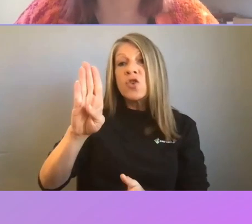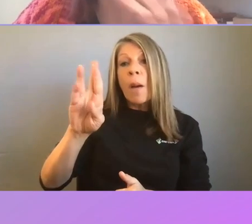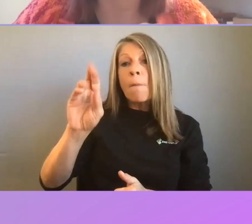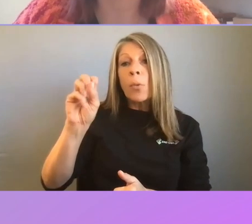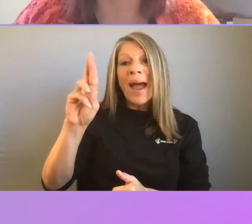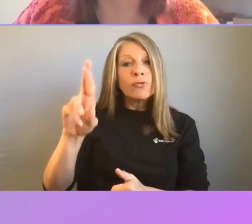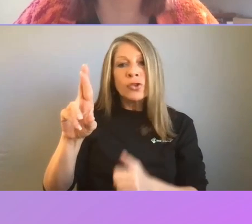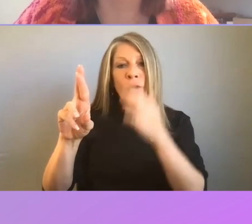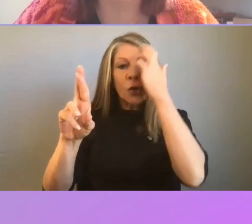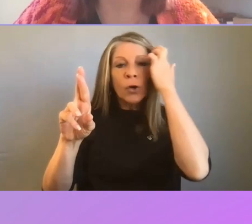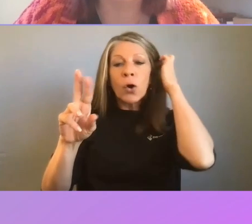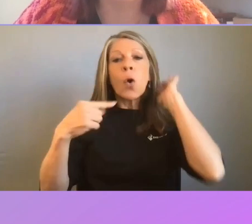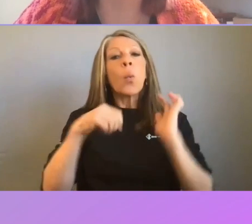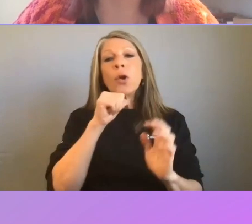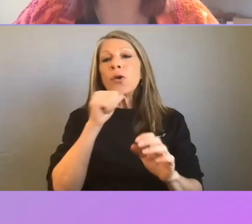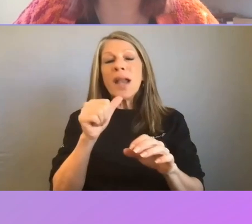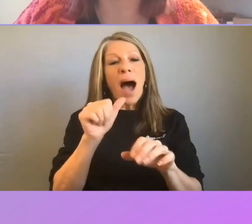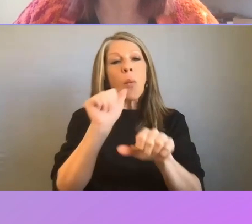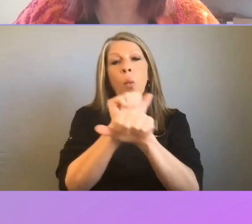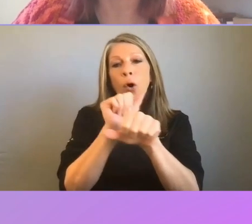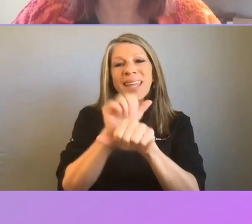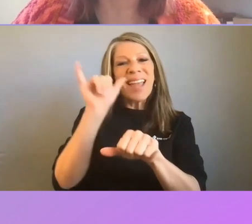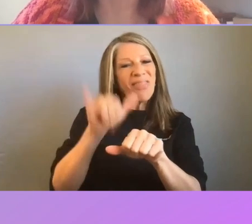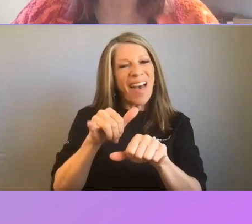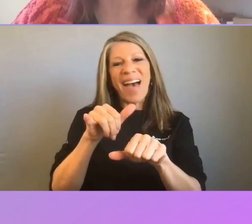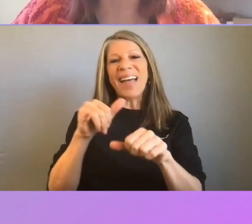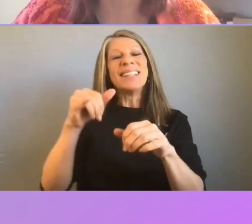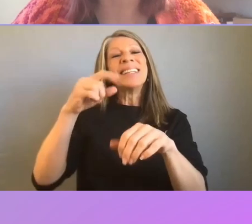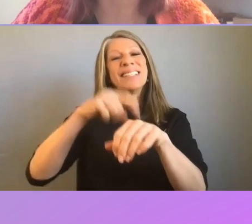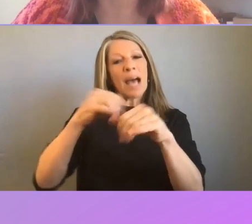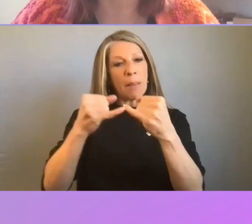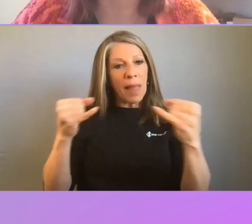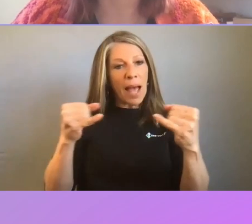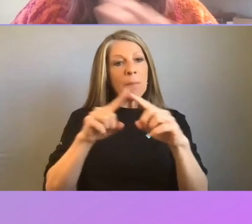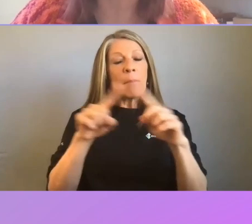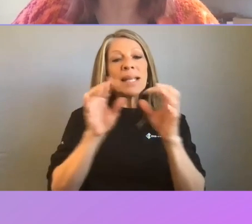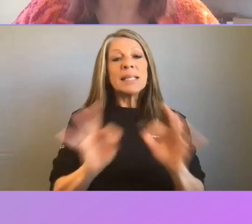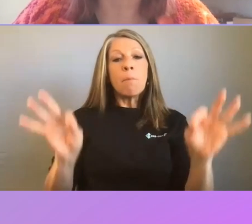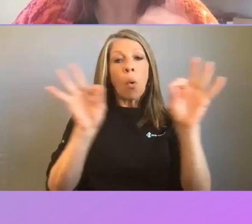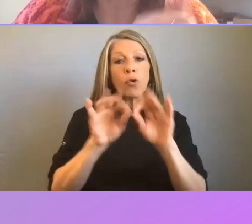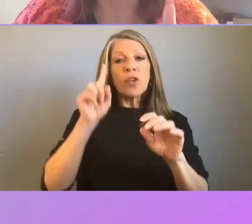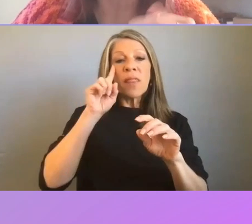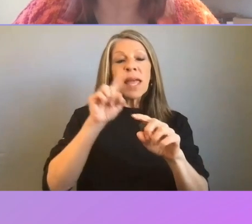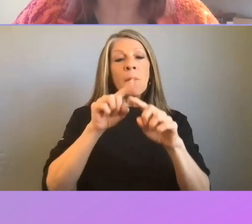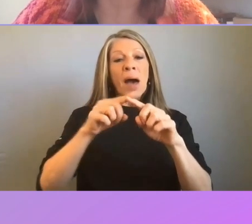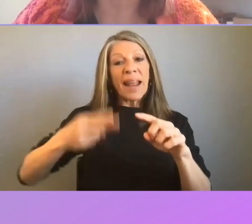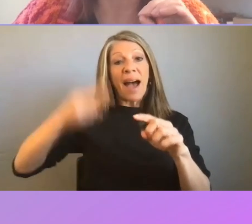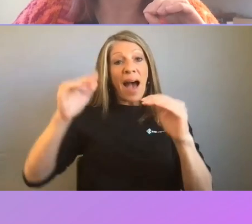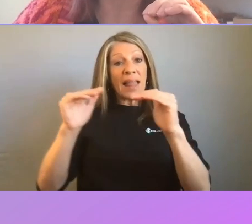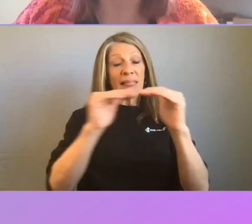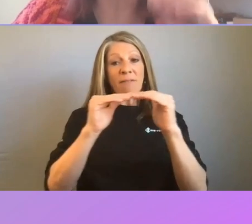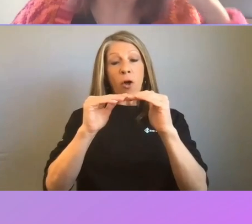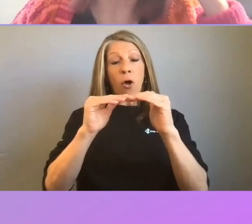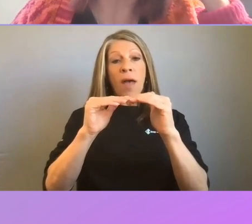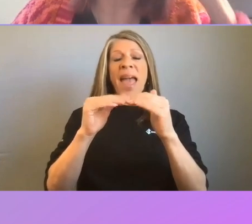not working in the browser wars timeline. But it is important to think about, at a high level, an average user